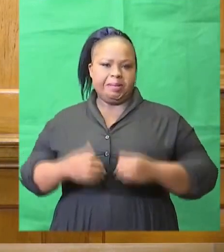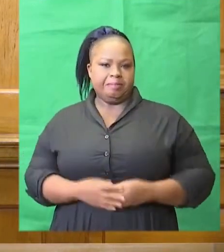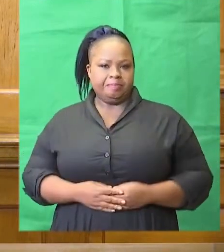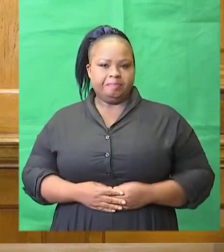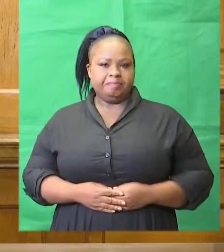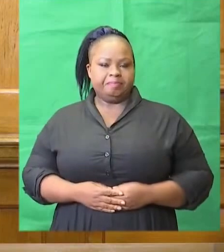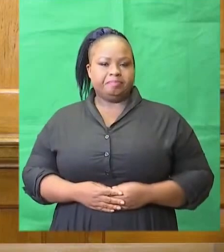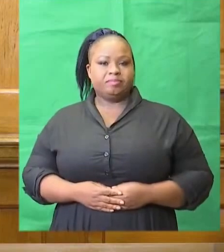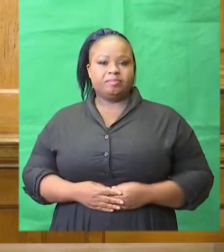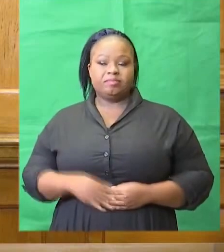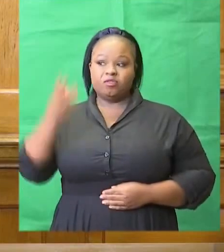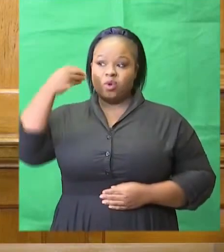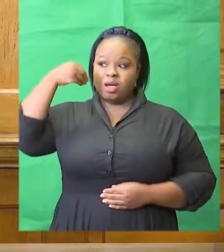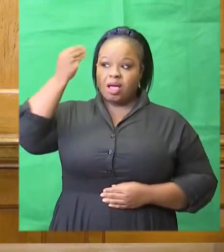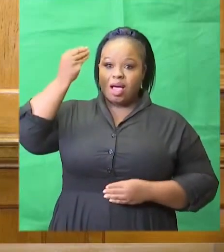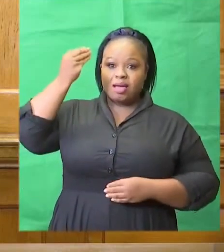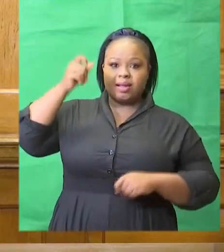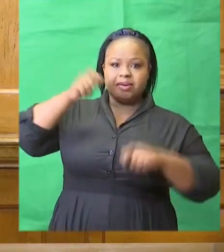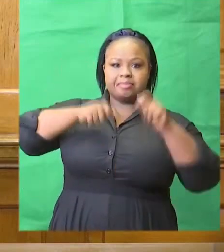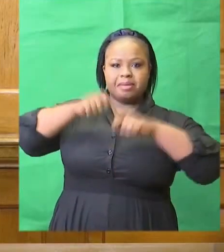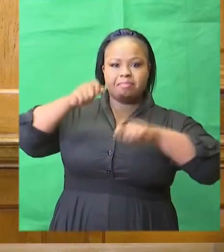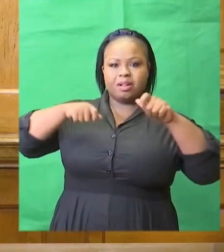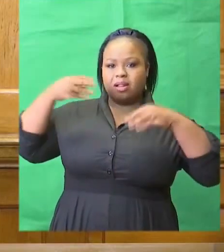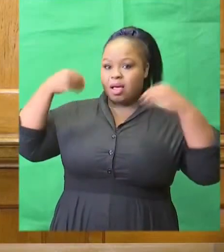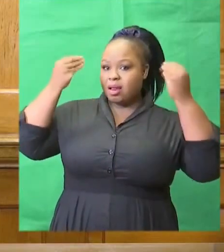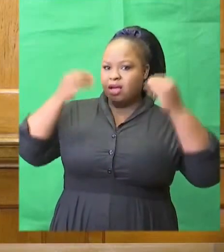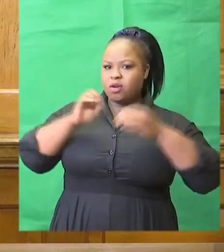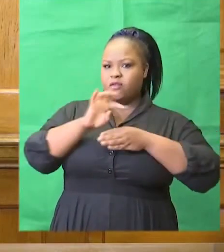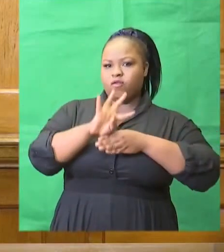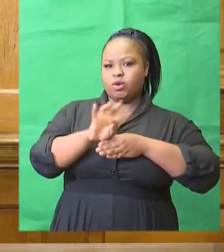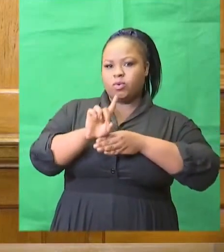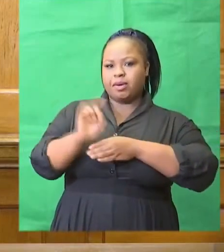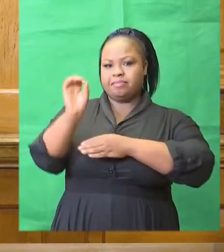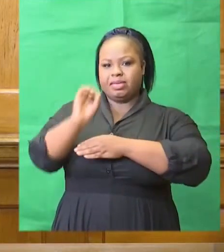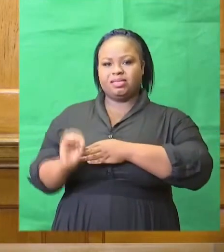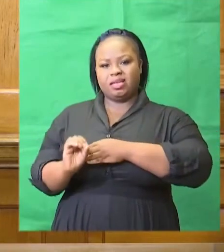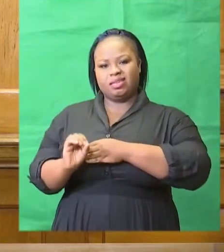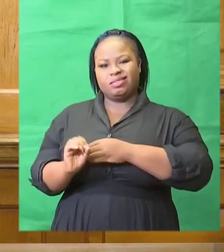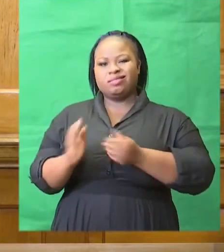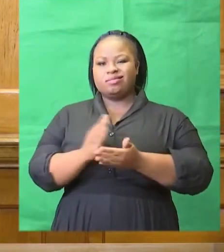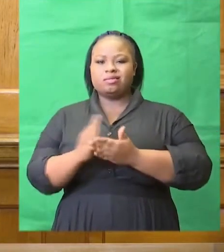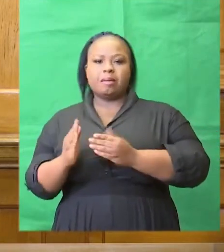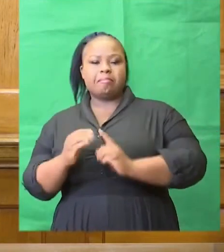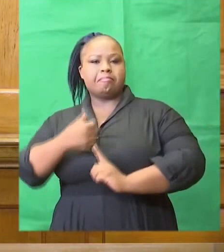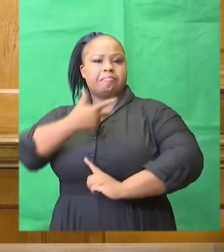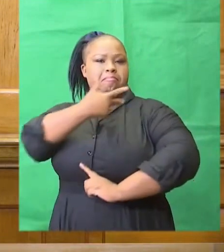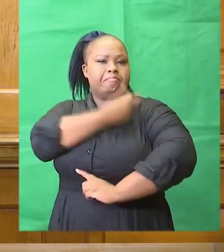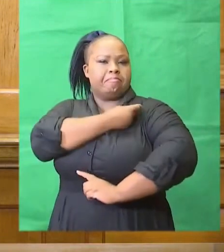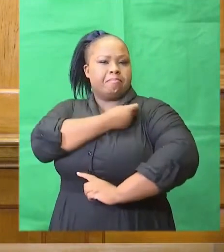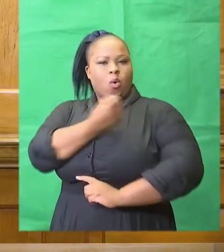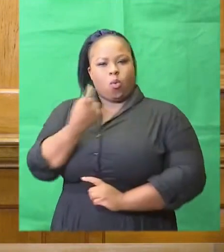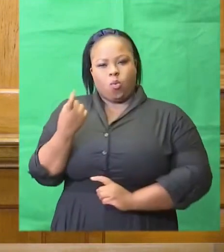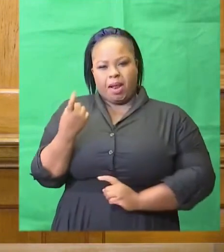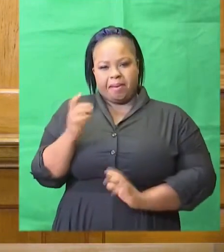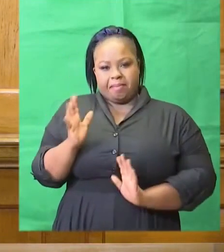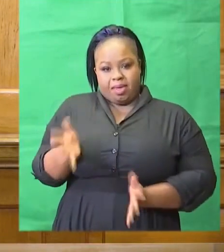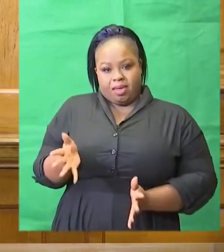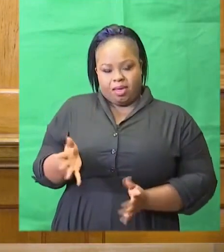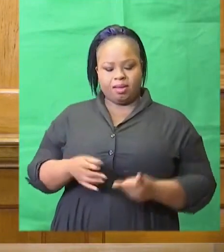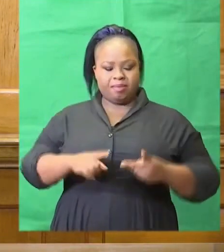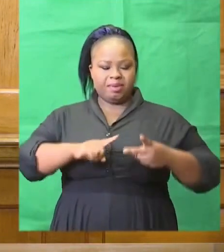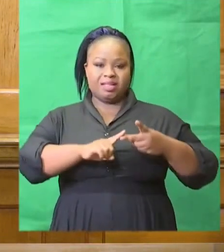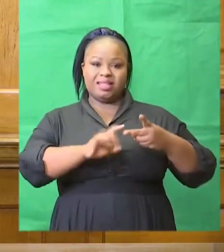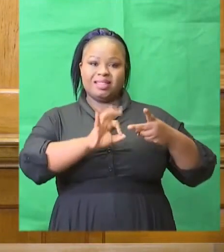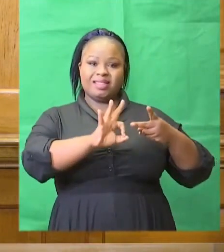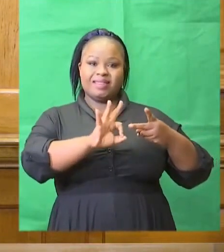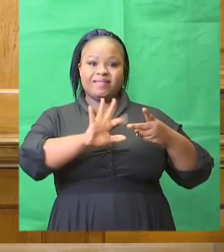41% of the adult population have received at least one vaccine dose, and 35.6%